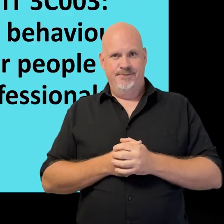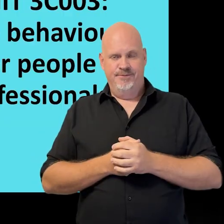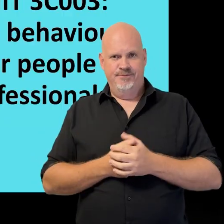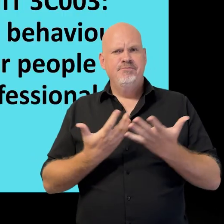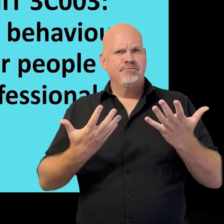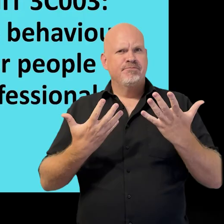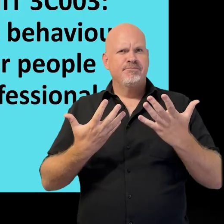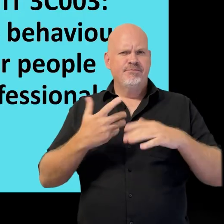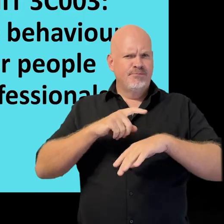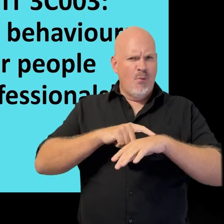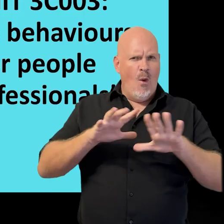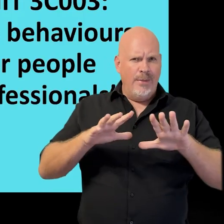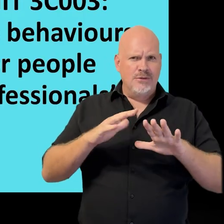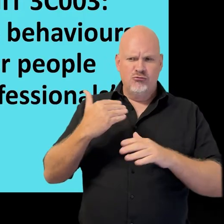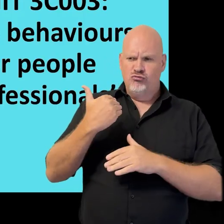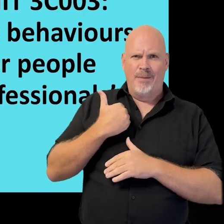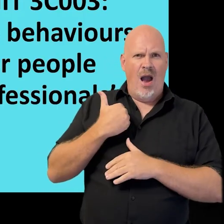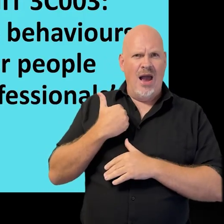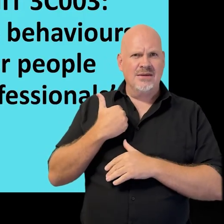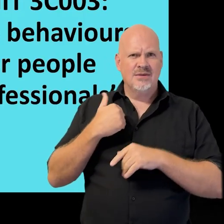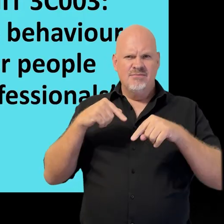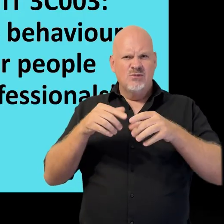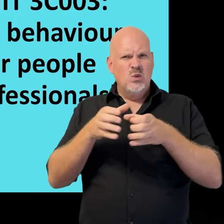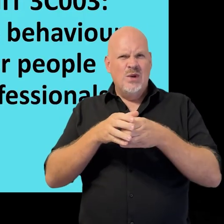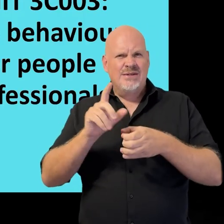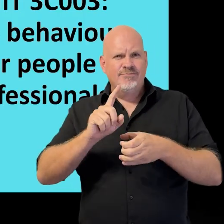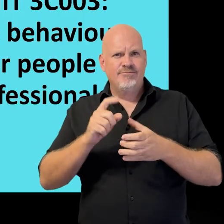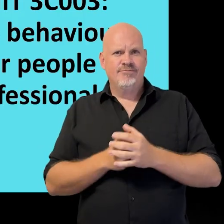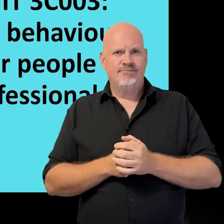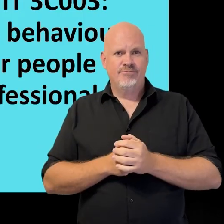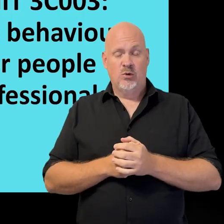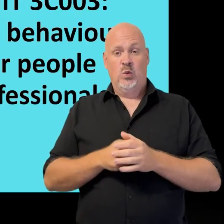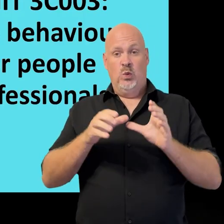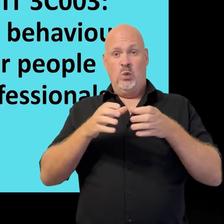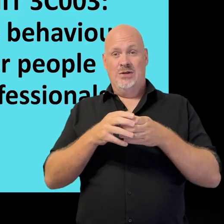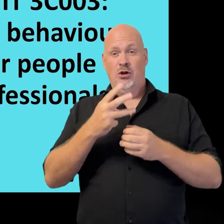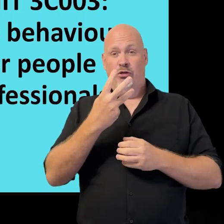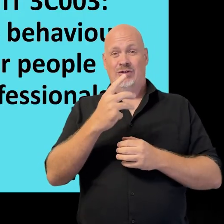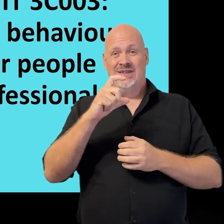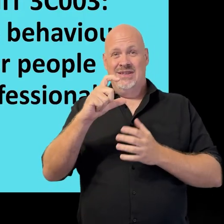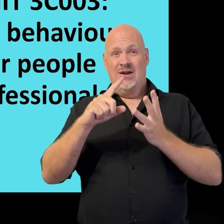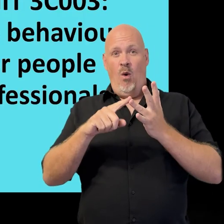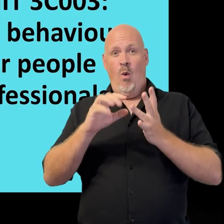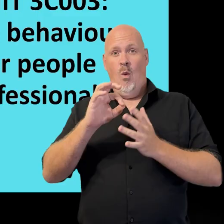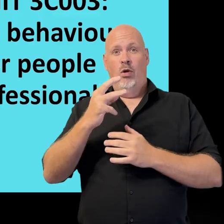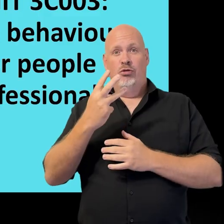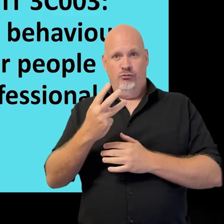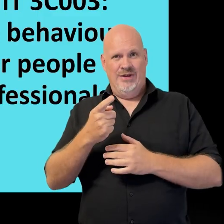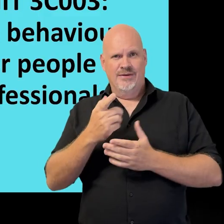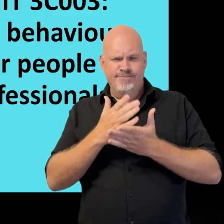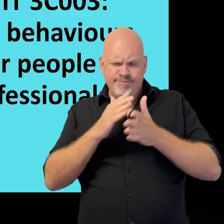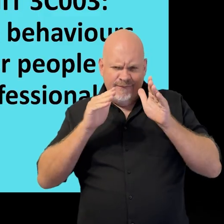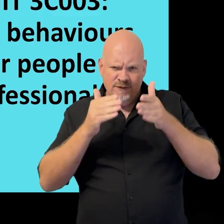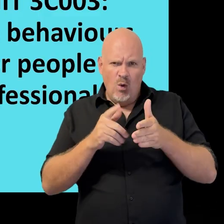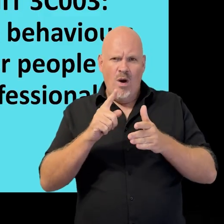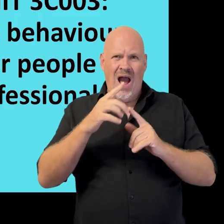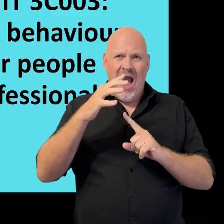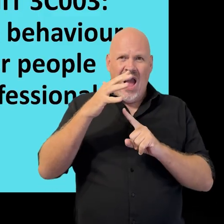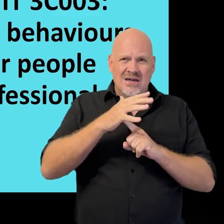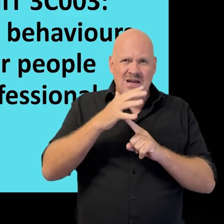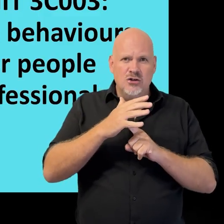3CO03 Core Behaviours for People Professionals, and it is the third core unit in the Foundation